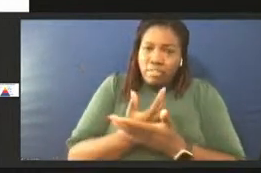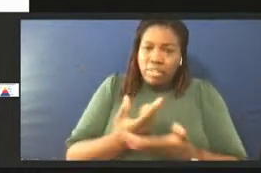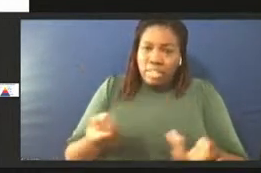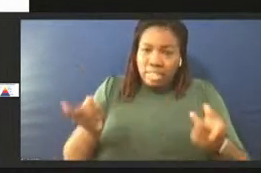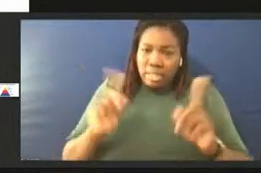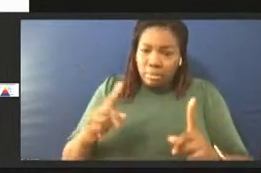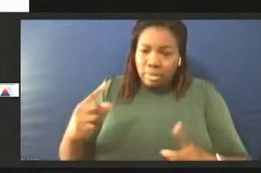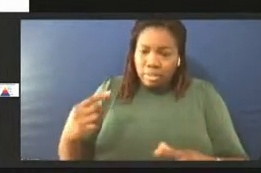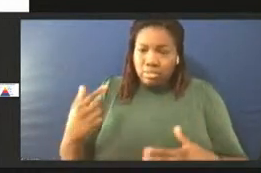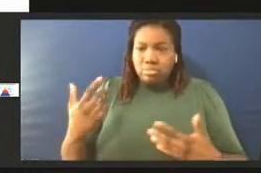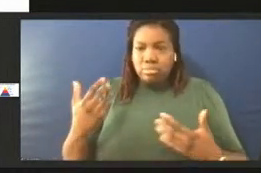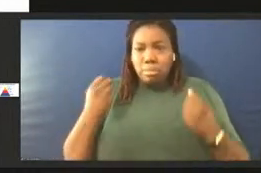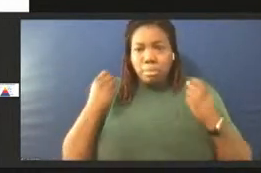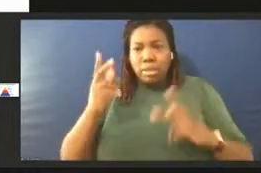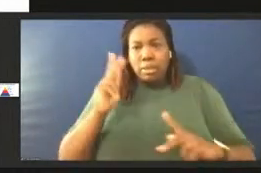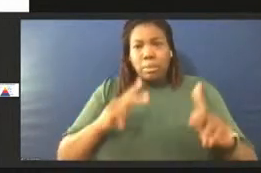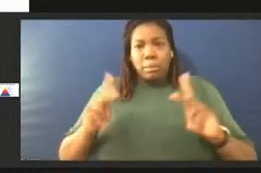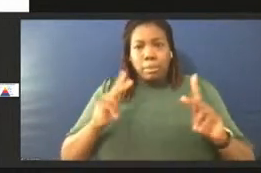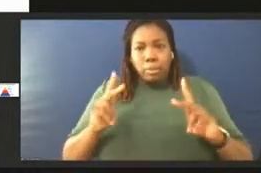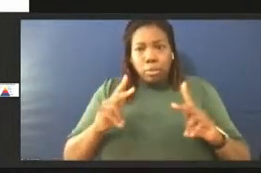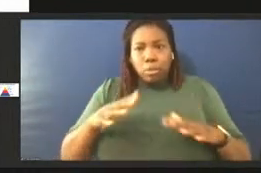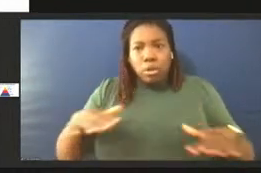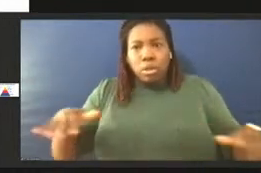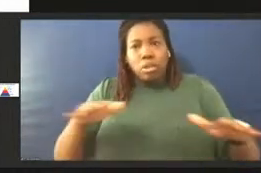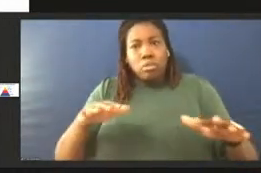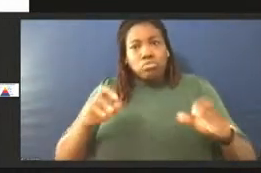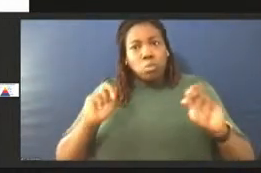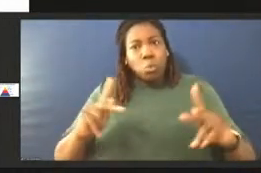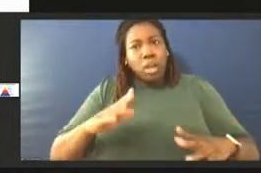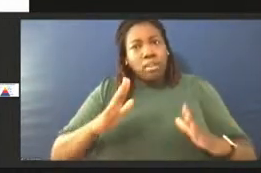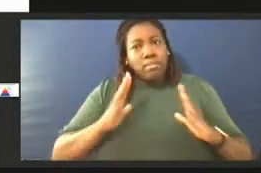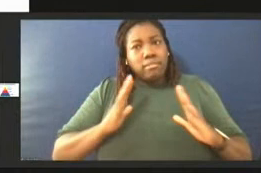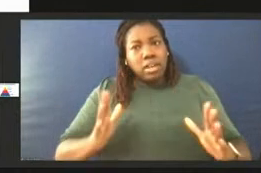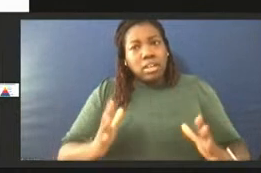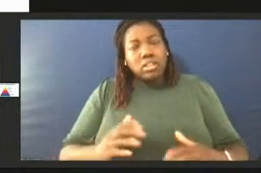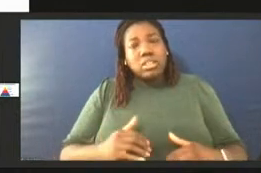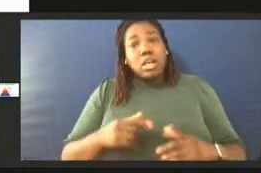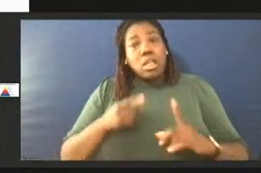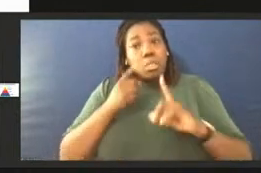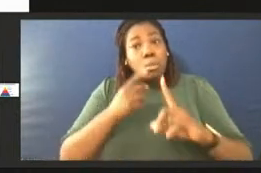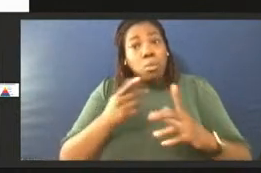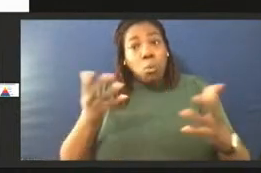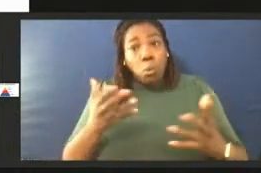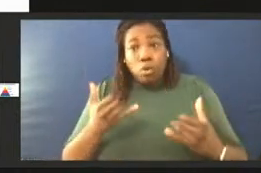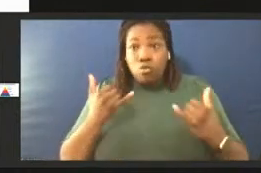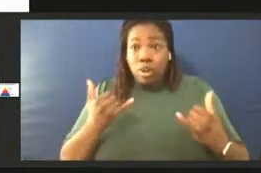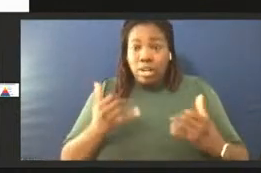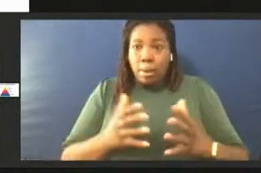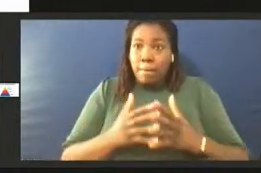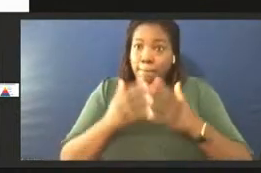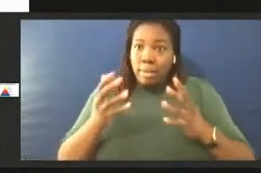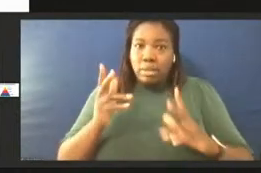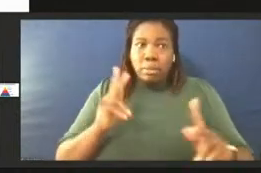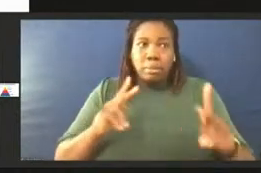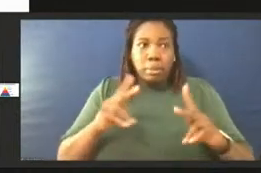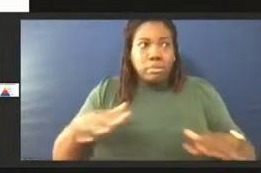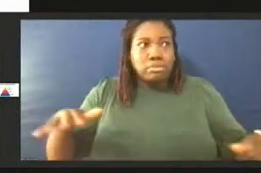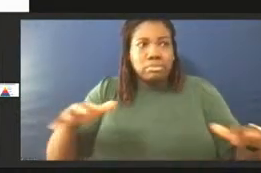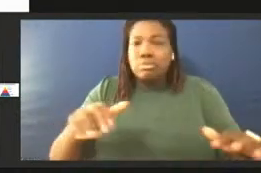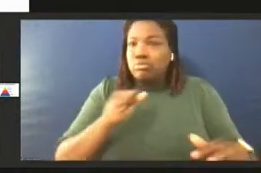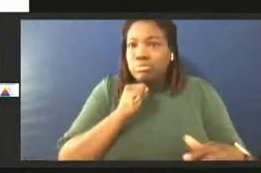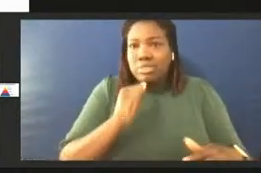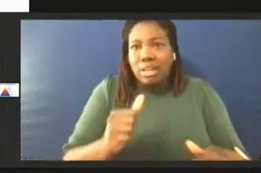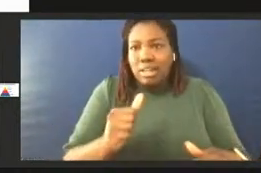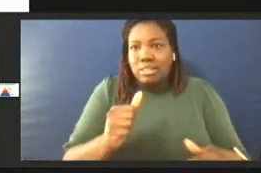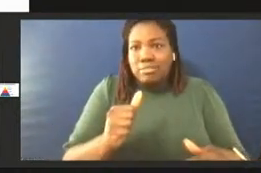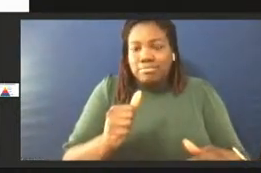are lots of people in the population who are doing okay. The point we're making is right now, there are a lot of people who are not. So if